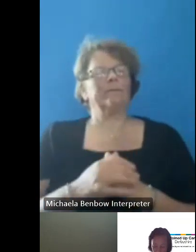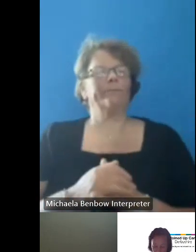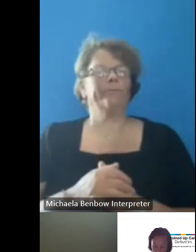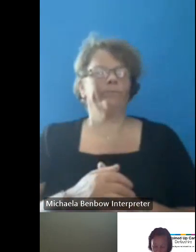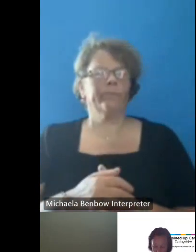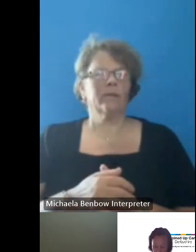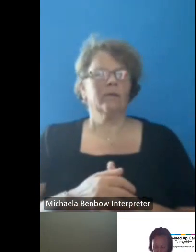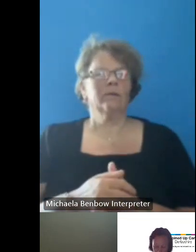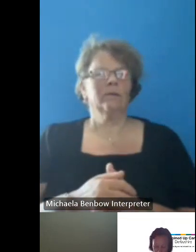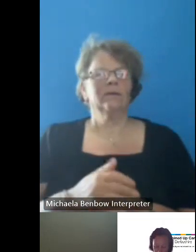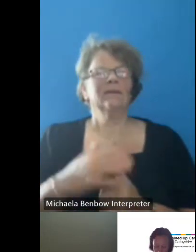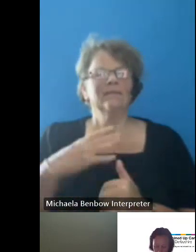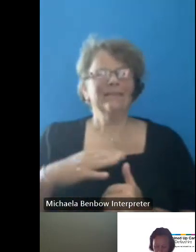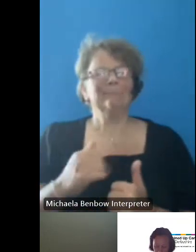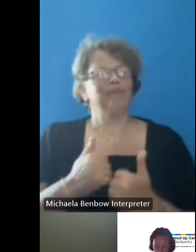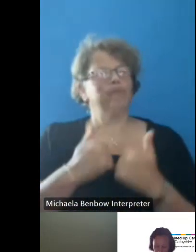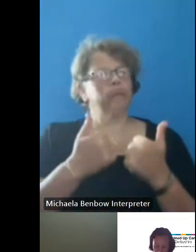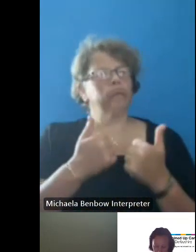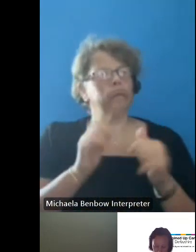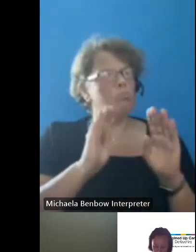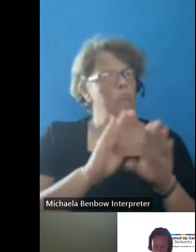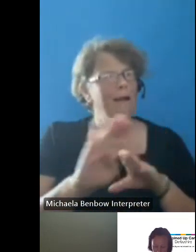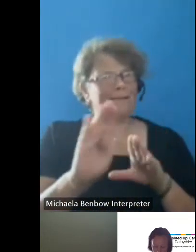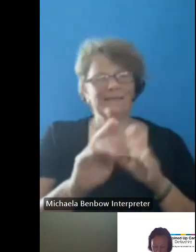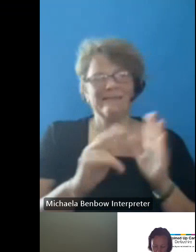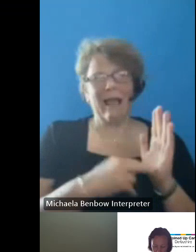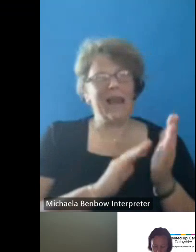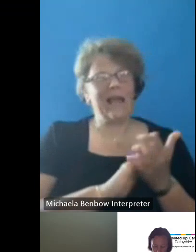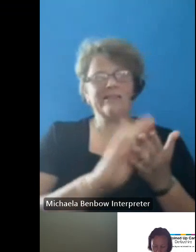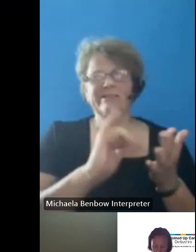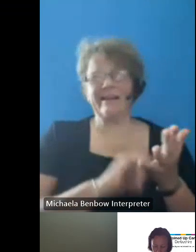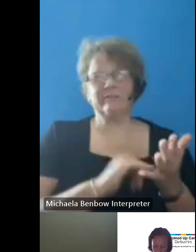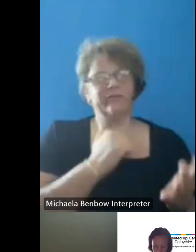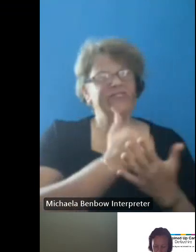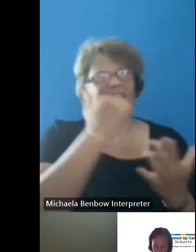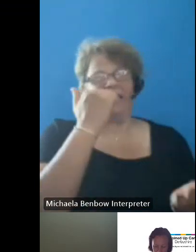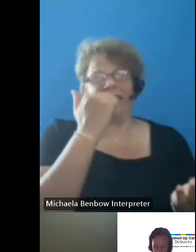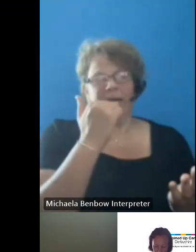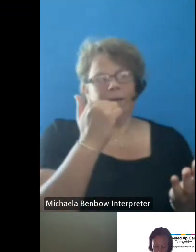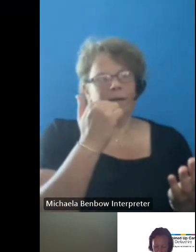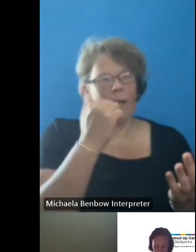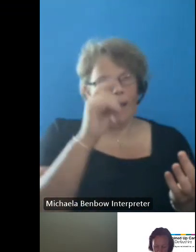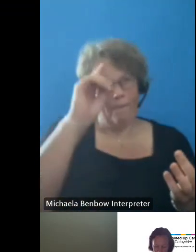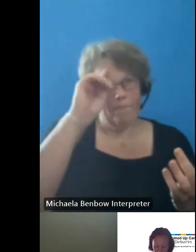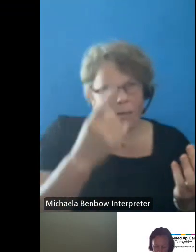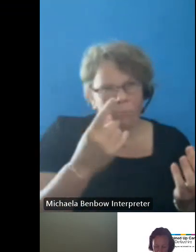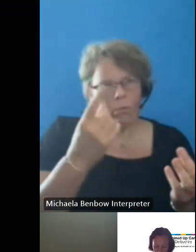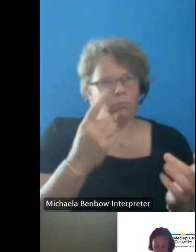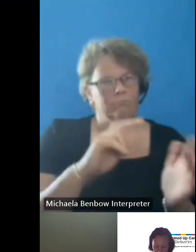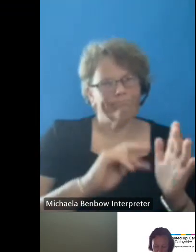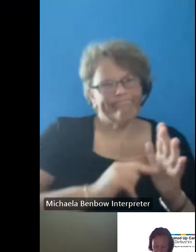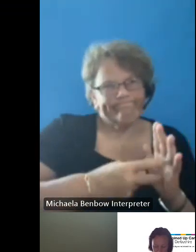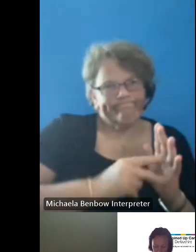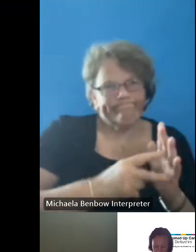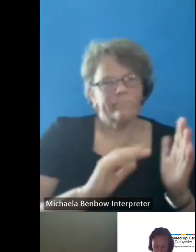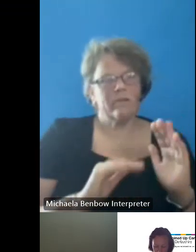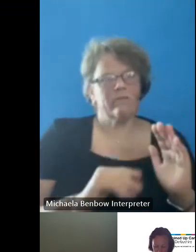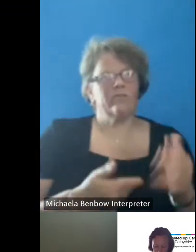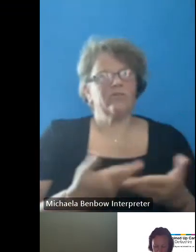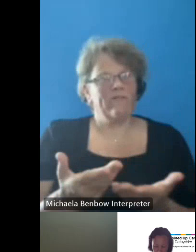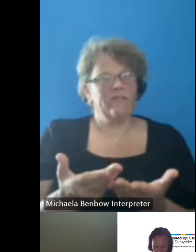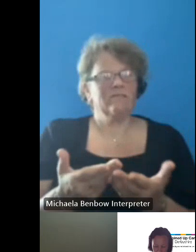great practice in the NHS which actually involves people in the design of the service and ultimately in the delivery of it,